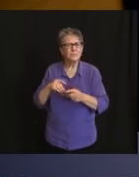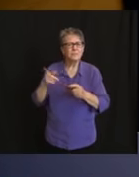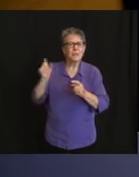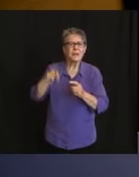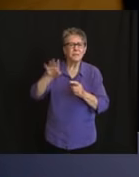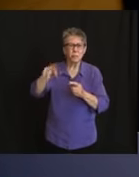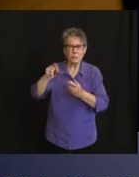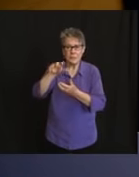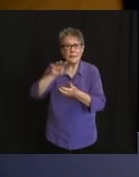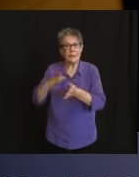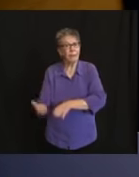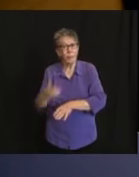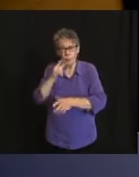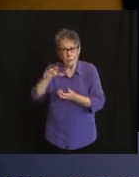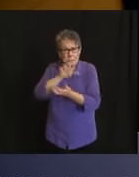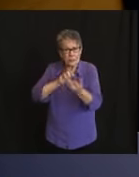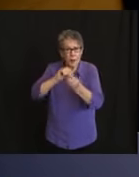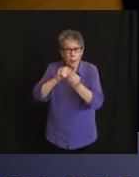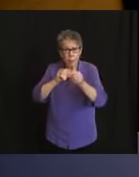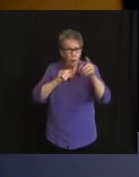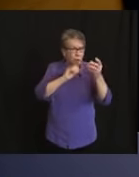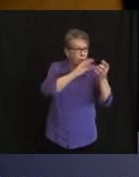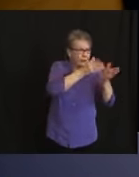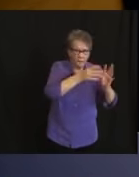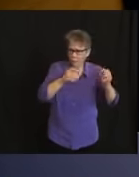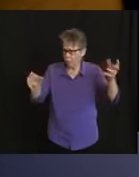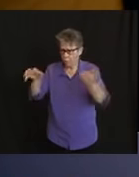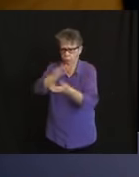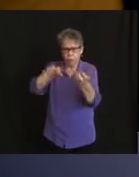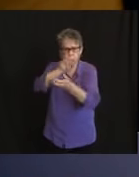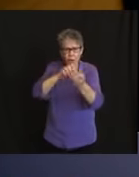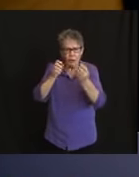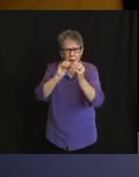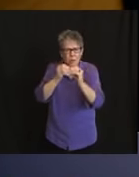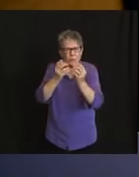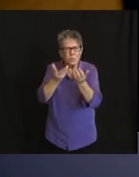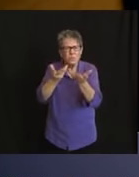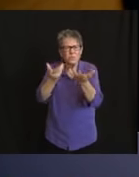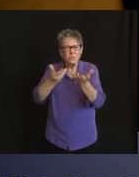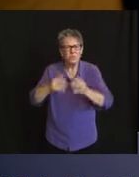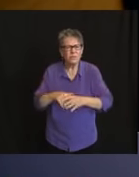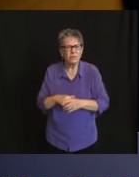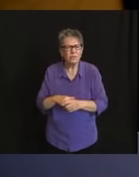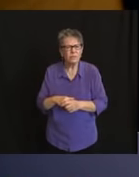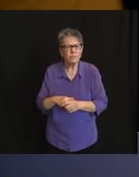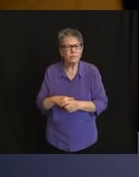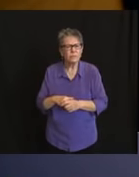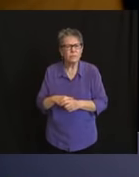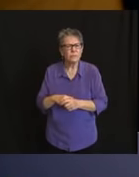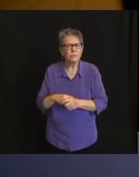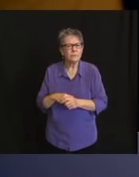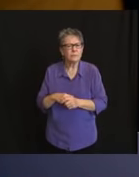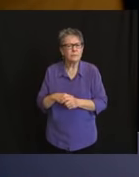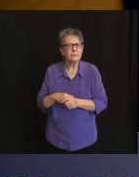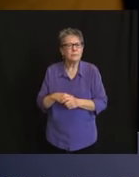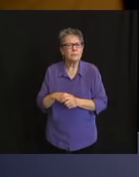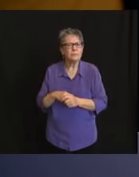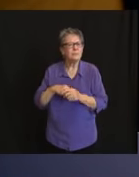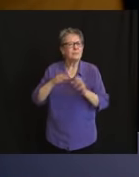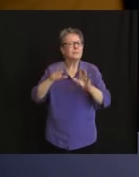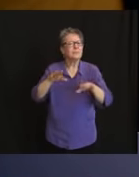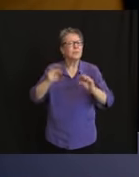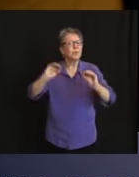employees. That doesn't mean there wasn't any. It means I have not gotten a report of that. But I can't imagine it would skew the